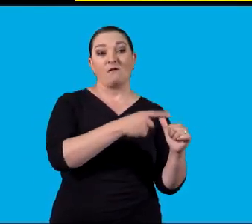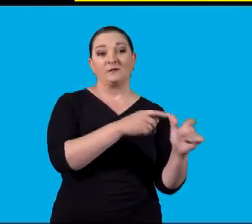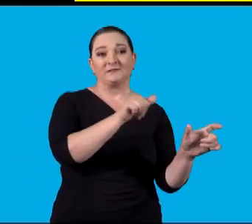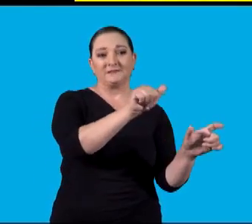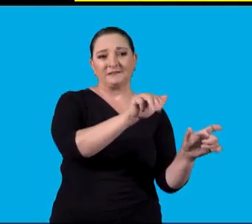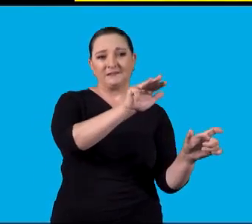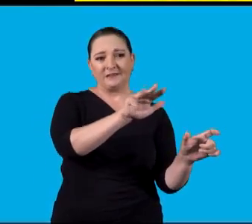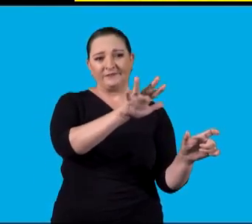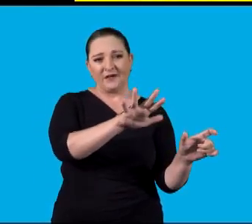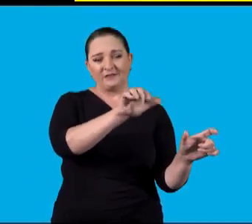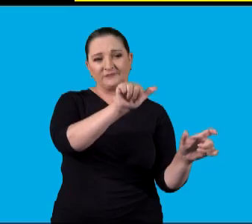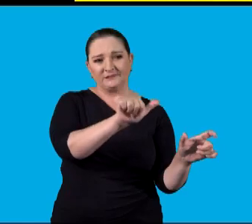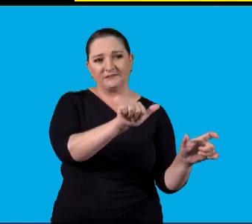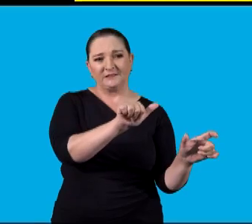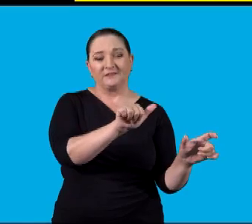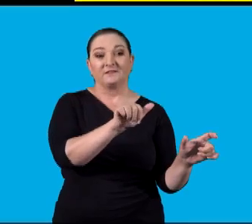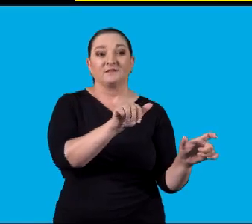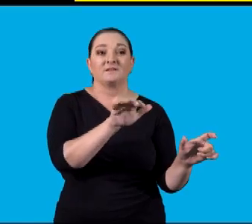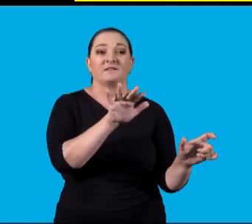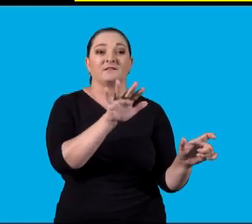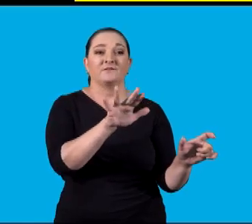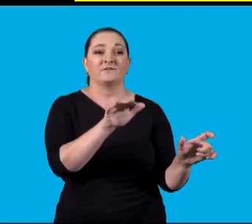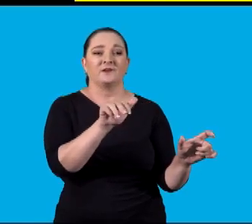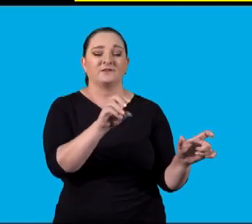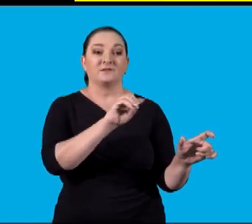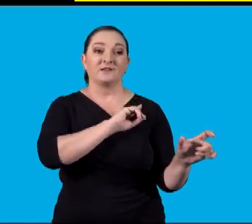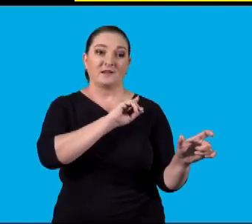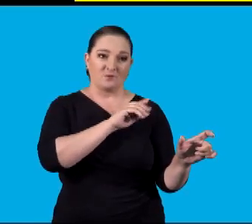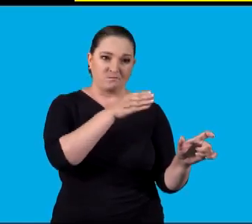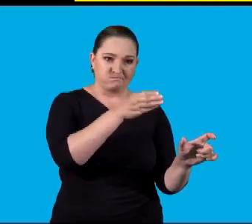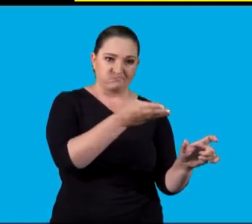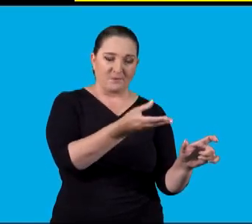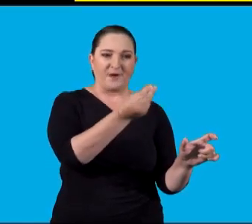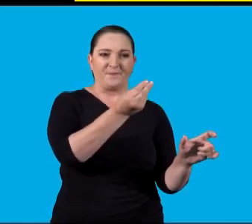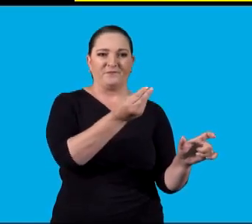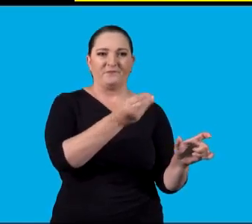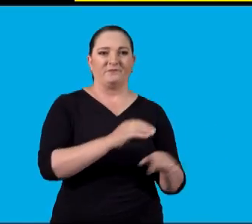6,956,560. This is how we got that amount there.